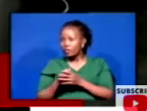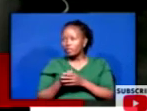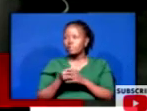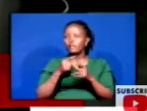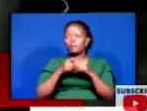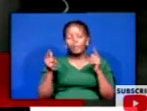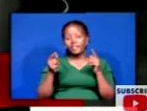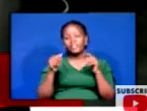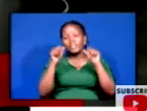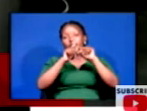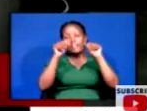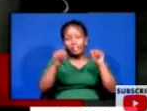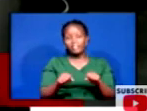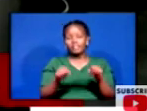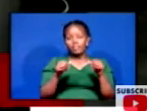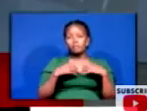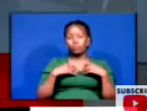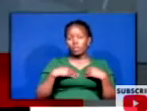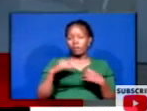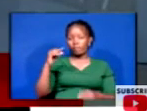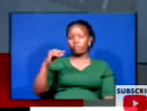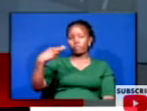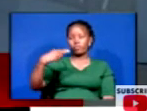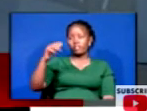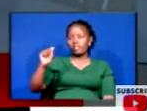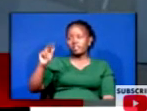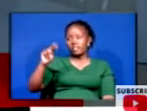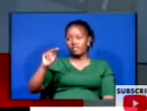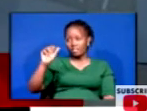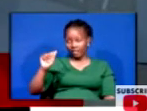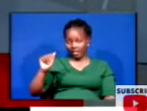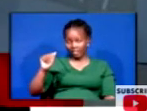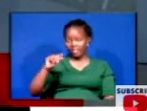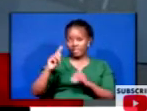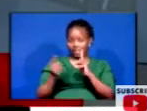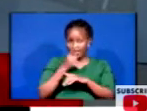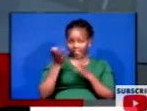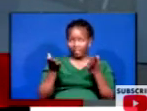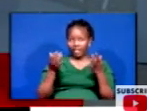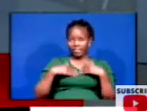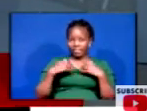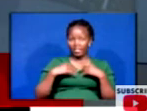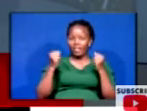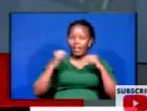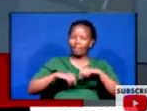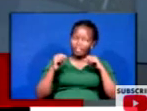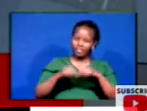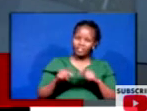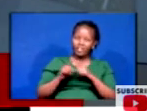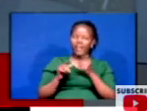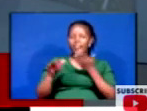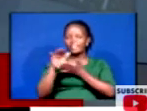Ghanaians are built, mm-hmm. is that they have to, they start building consensus and avenues for peace